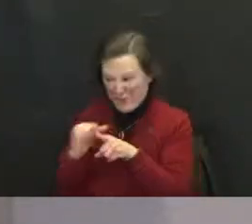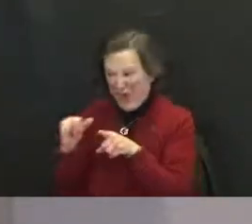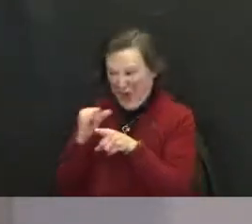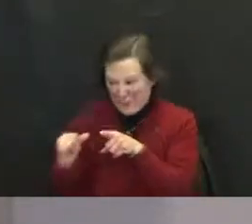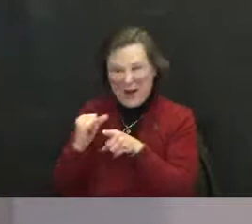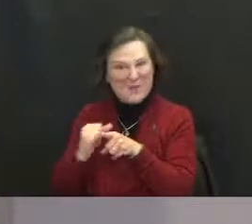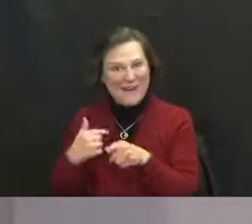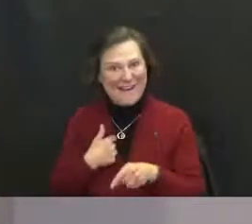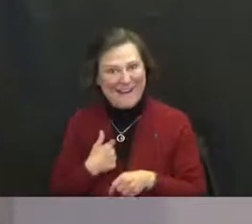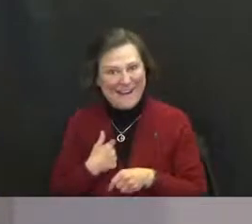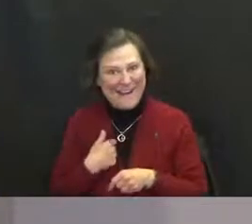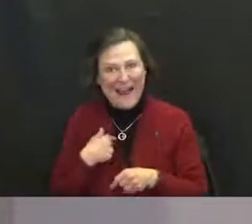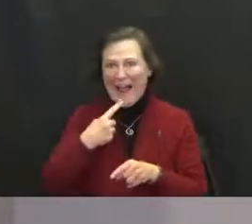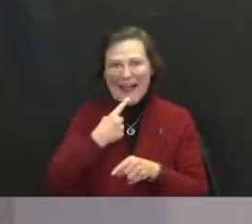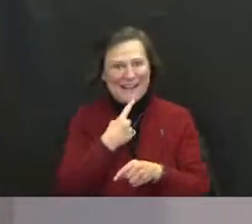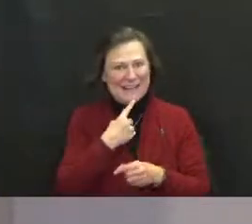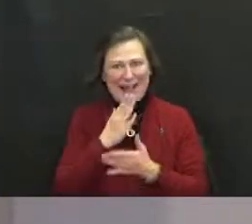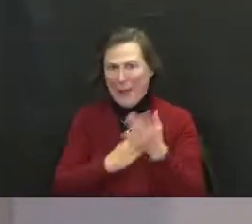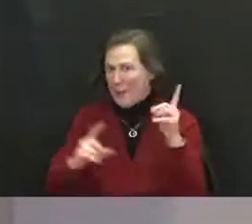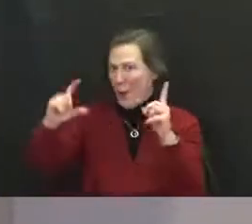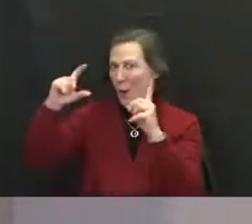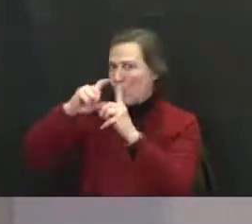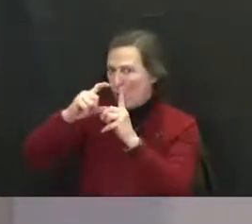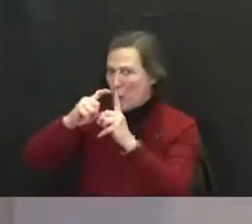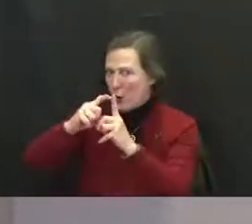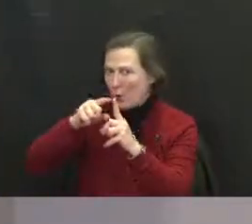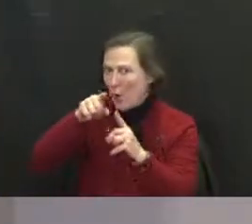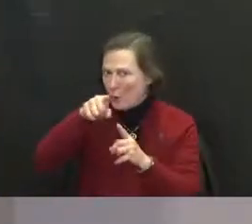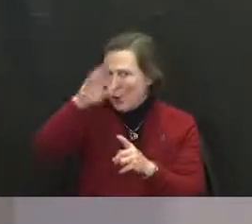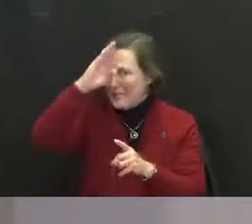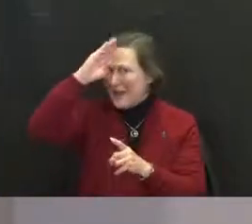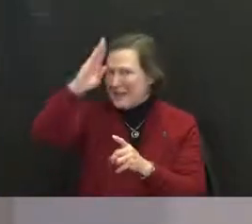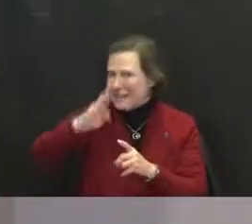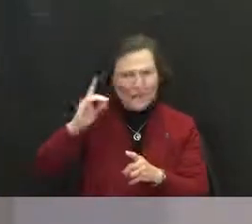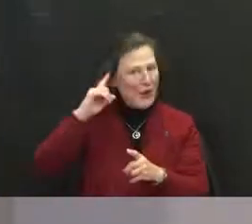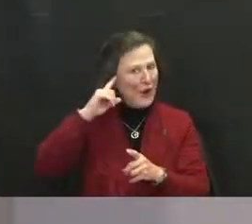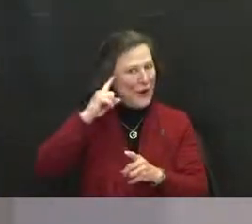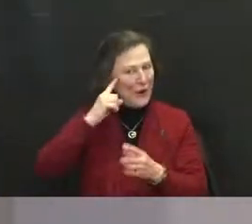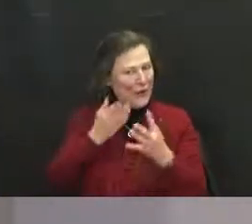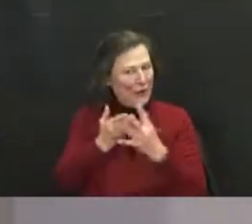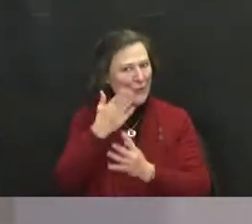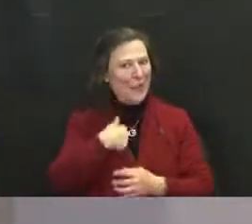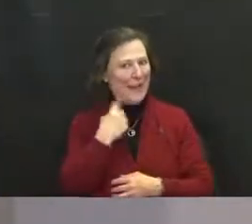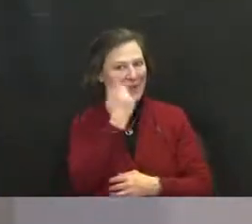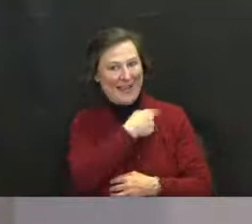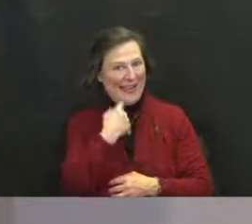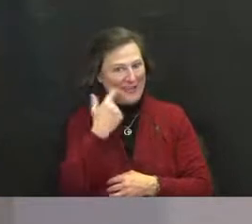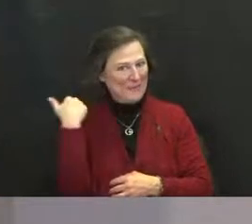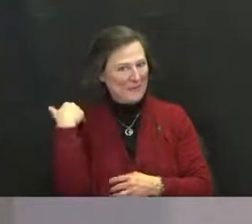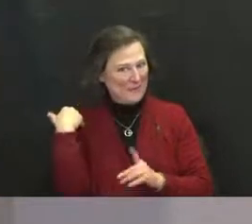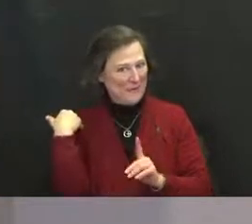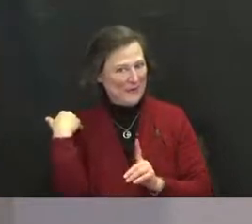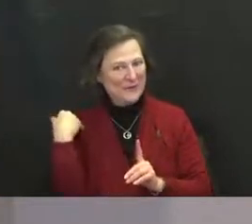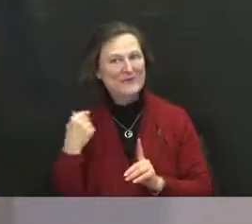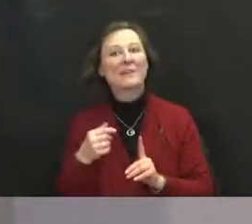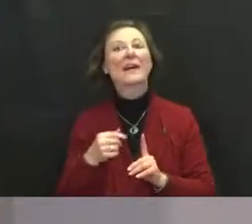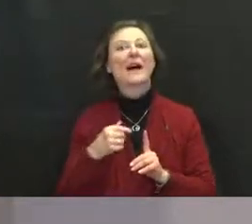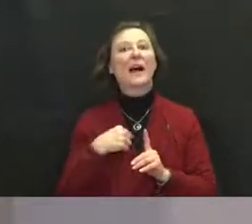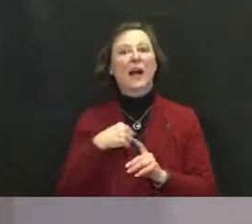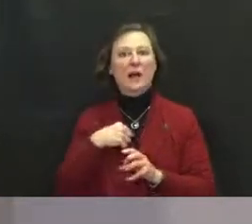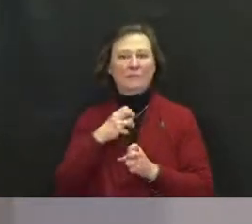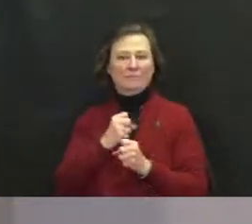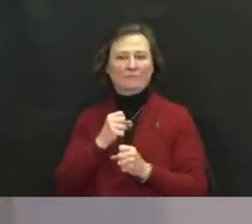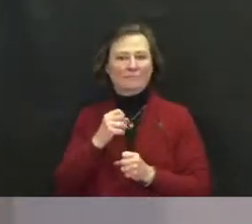curse. I said some words you have never heard pass through my lips. I let it